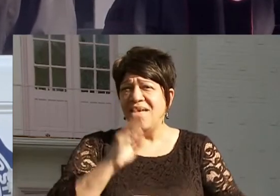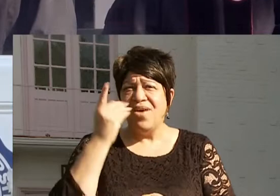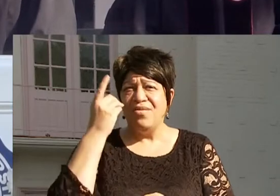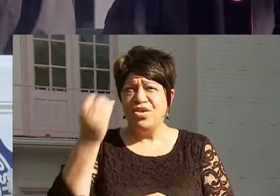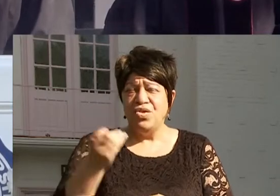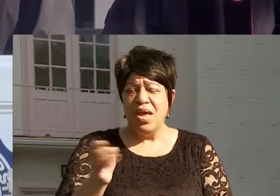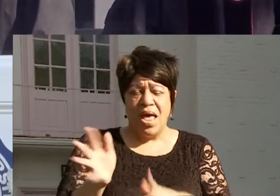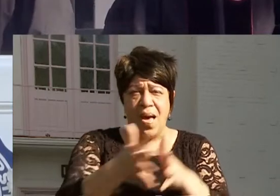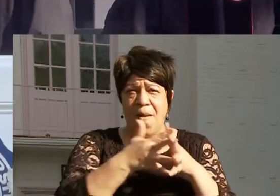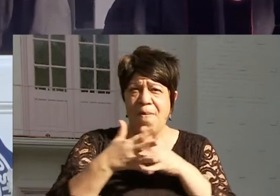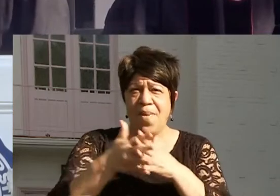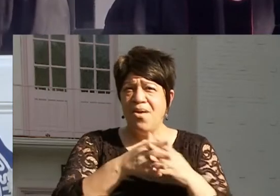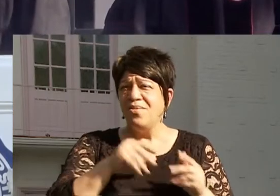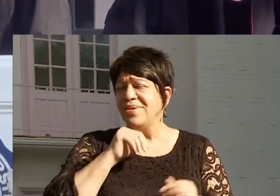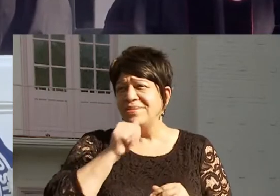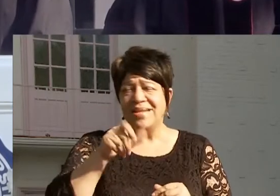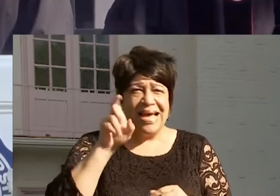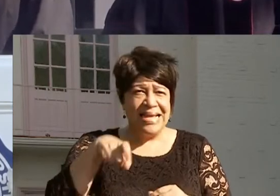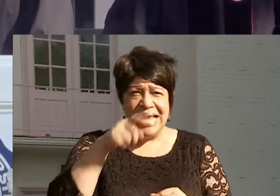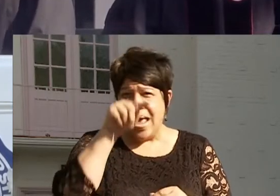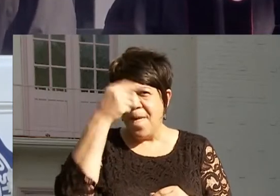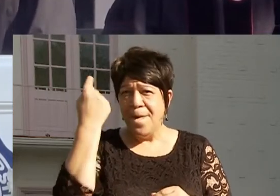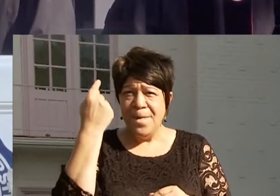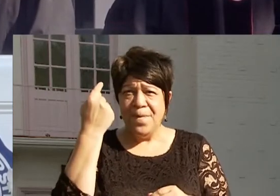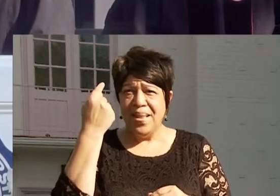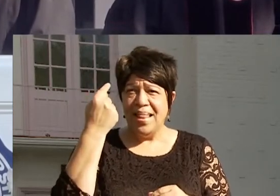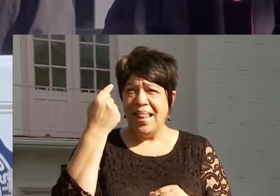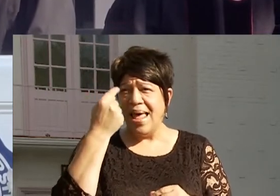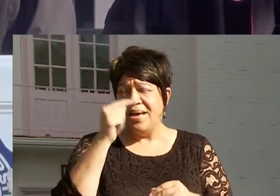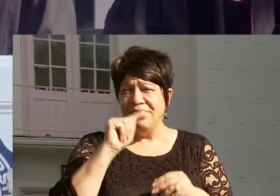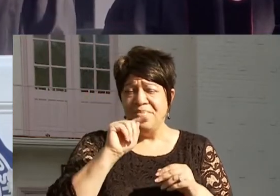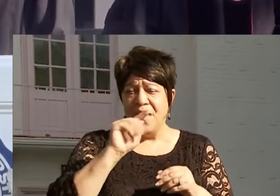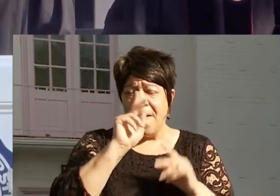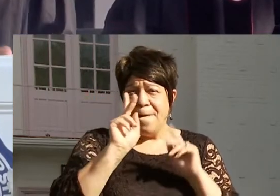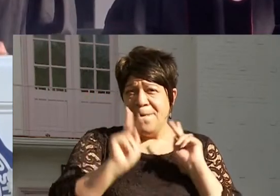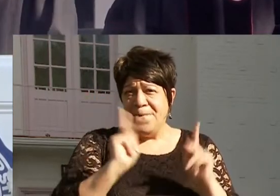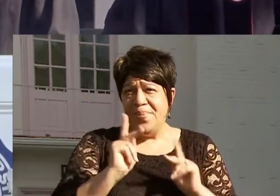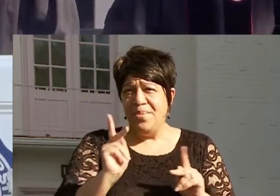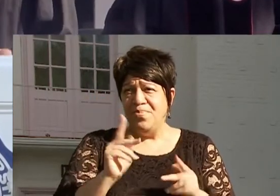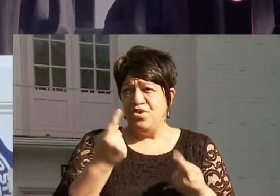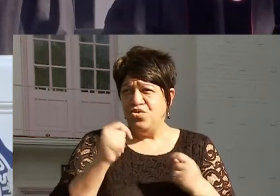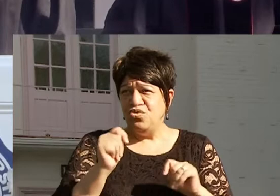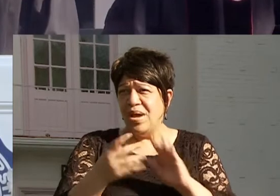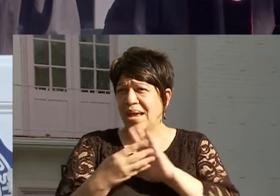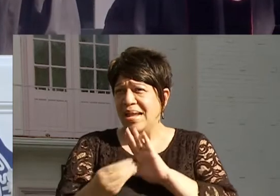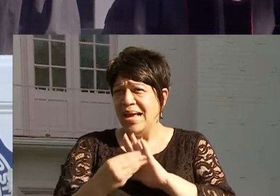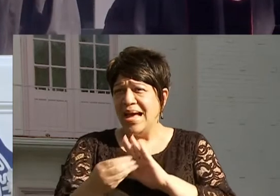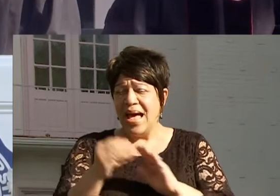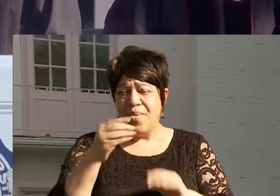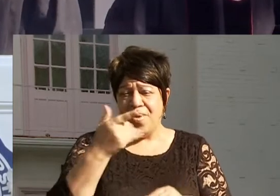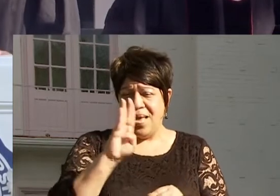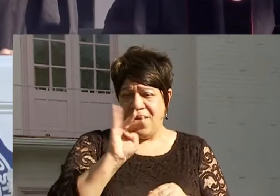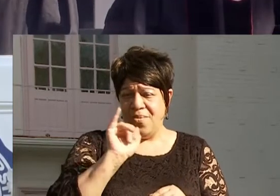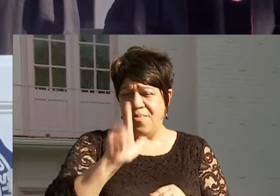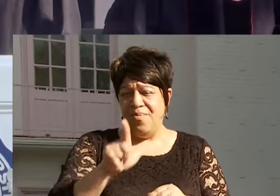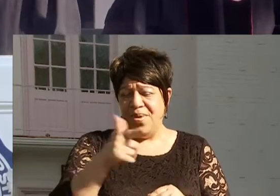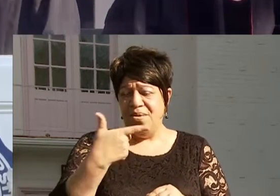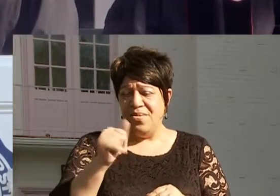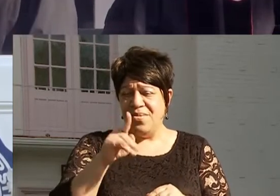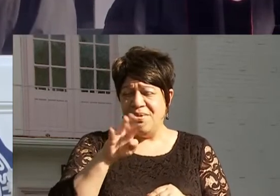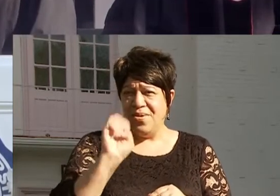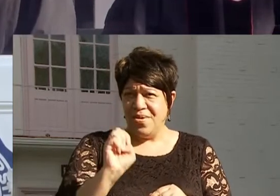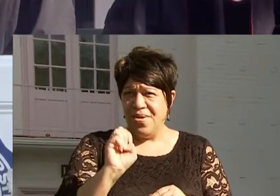doesn't need black versions of Bill Gates and Jeff Bezos. When we use that language, black versions, we set a